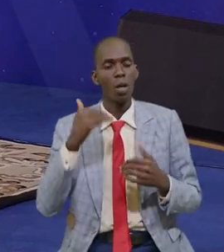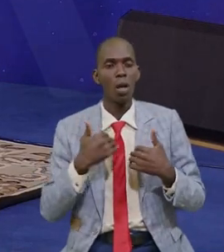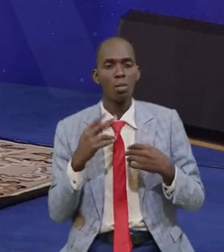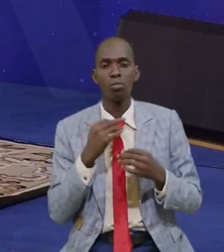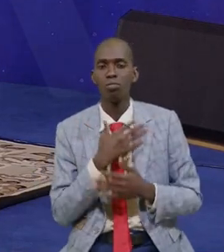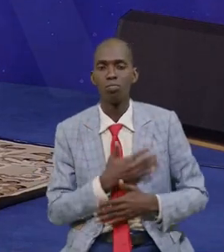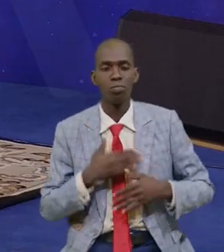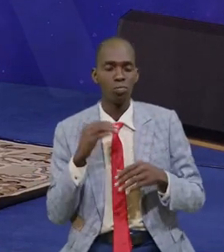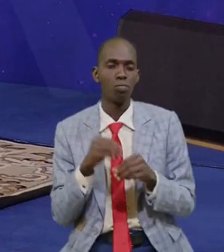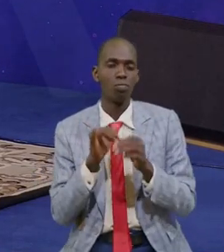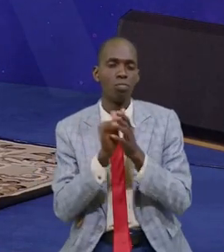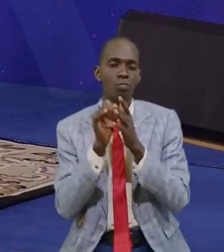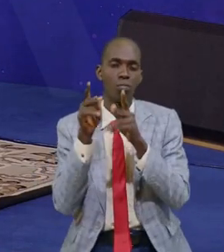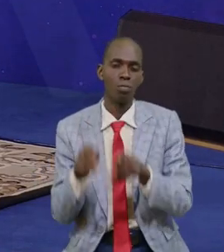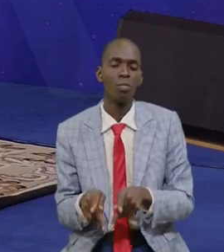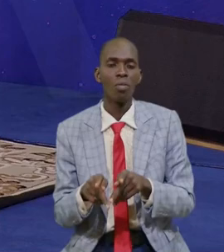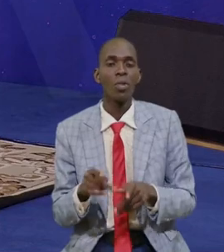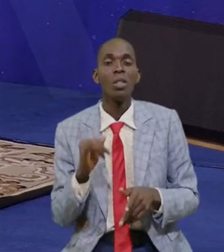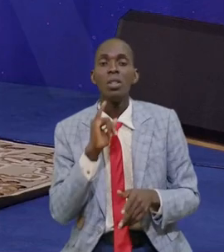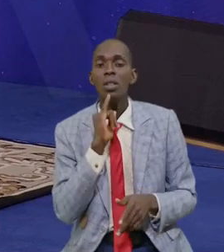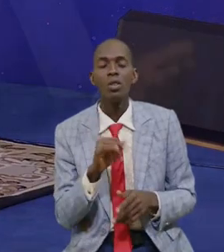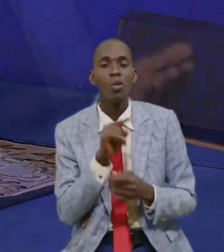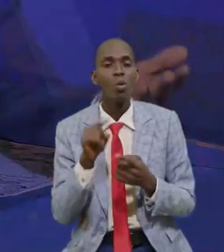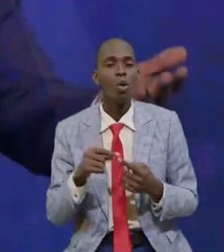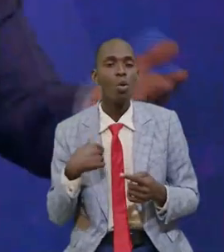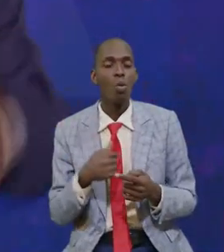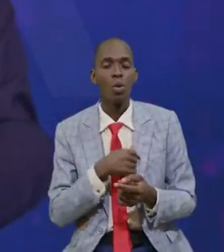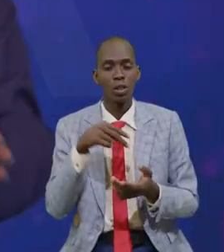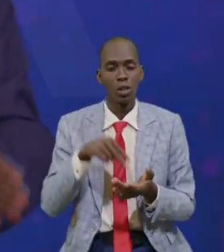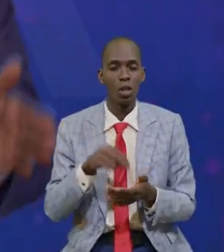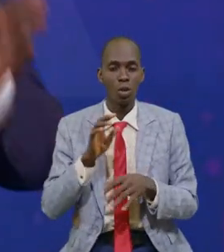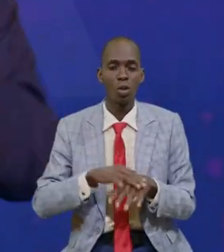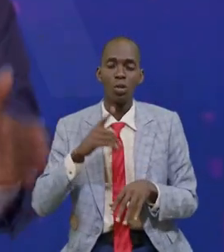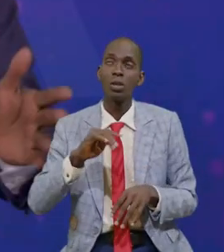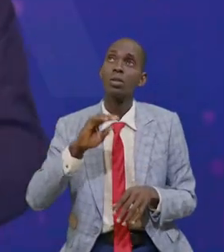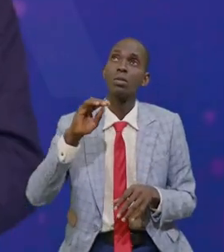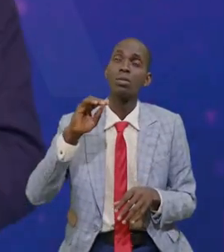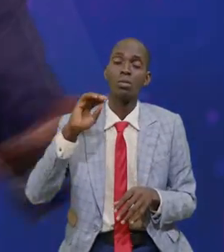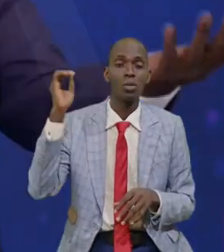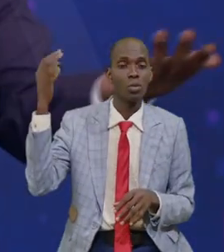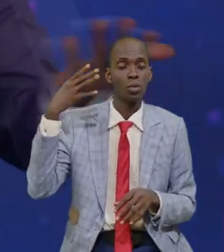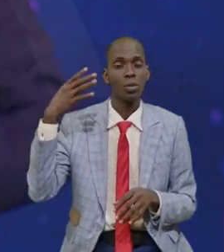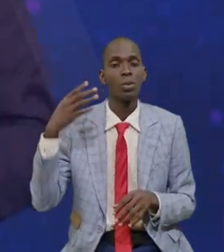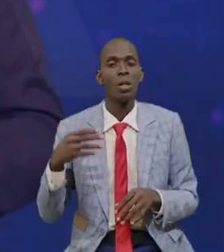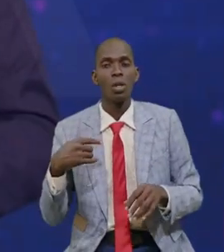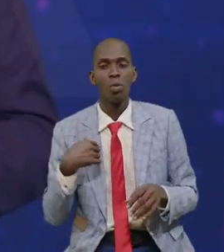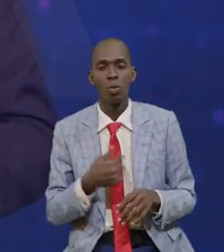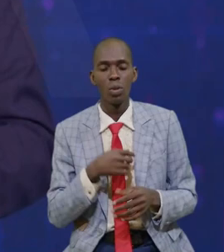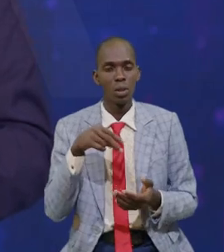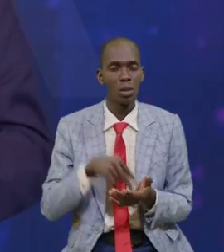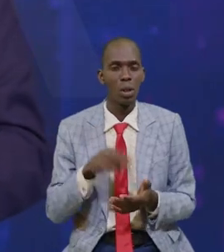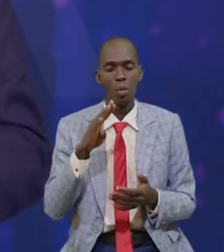we stand on the ground of grace, and when we stand by the virtue of faith, he